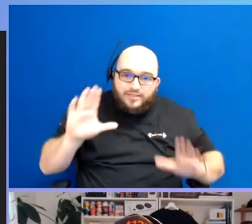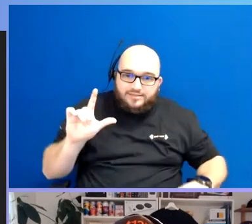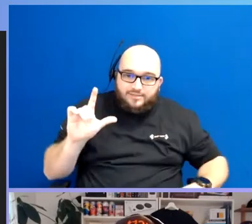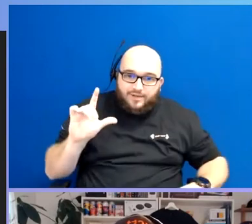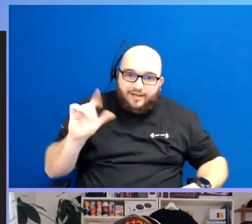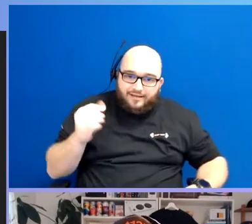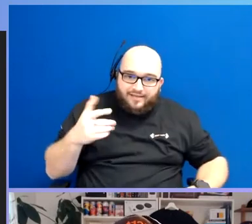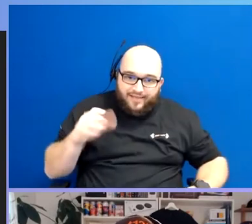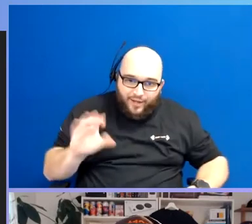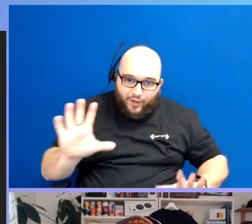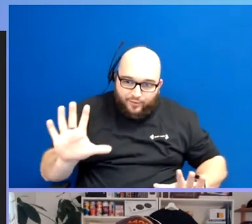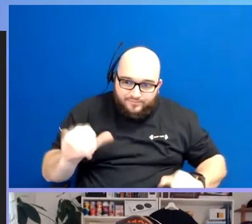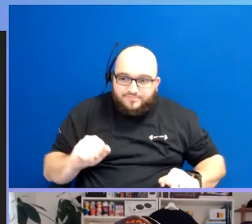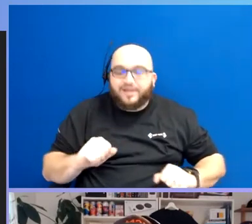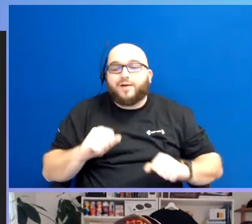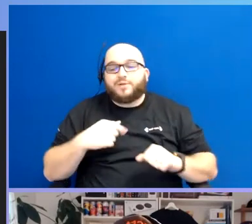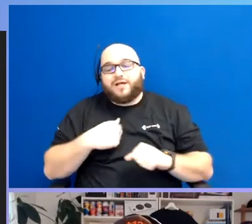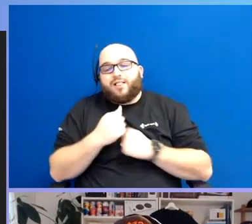really love.